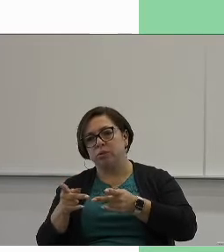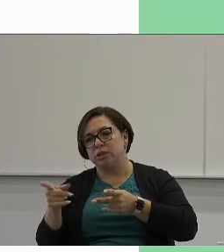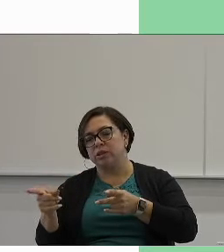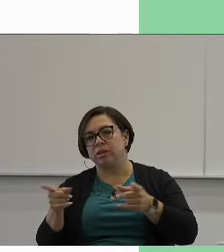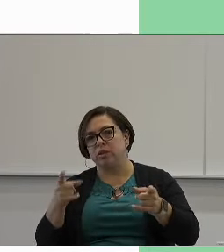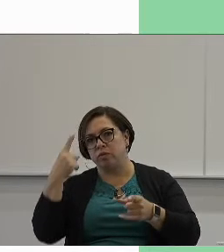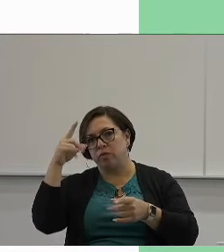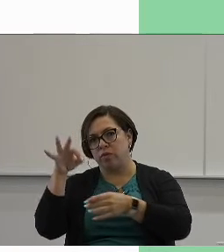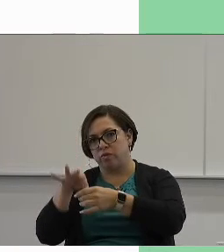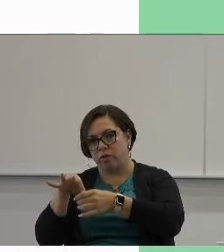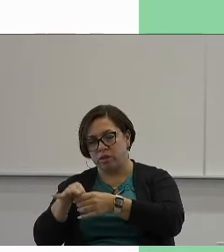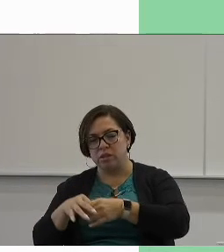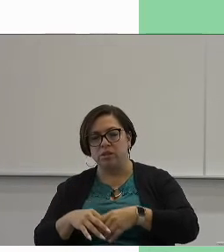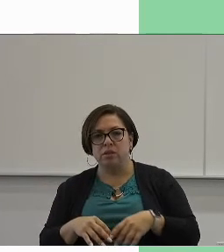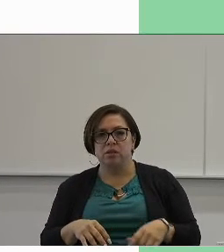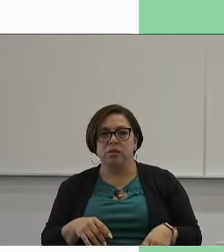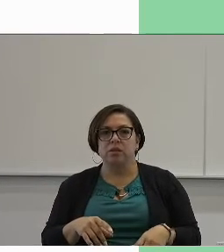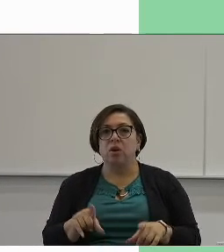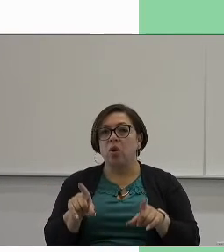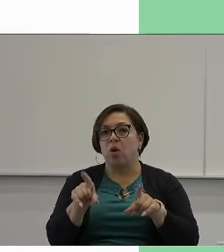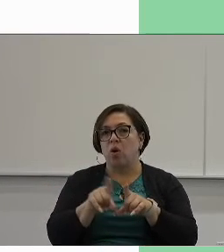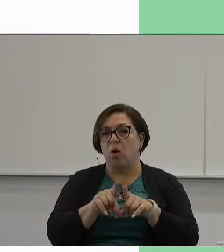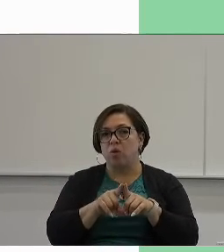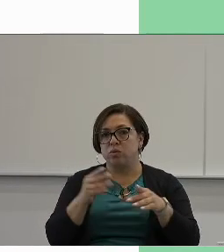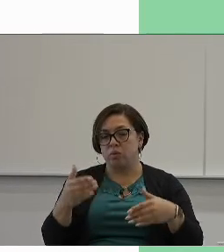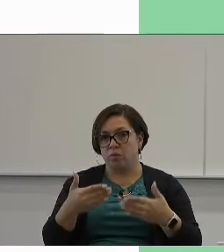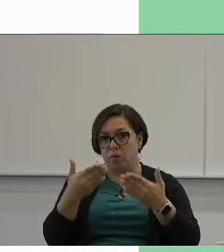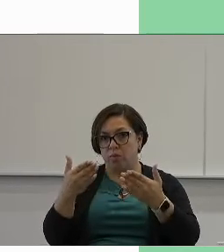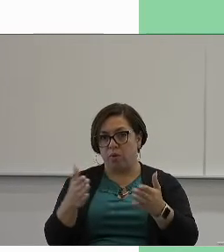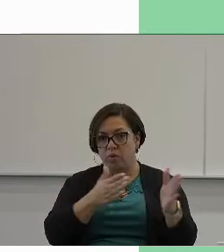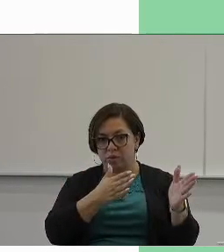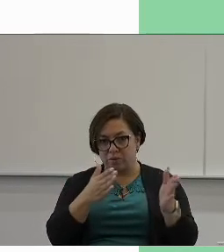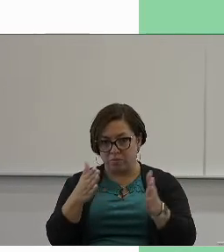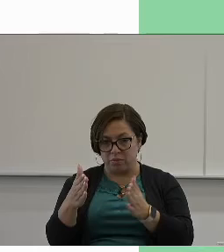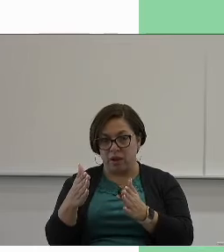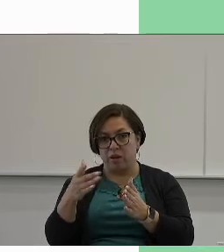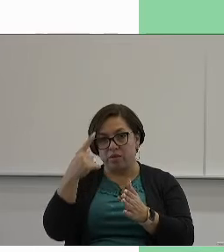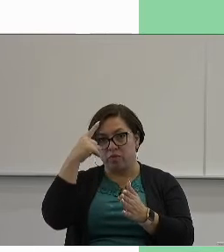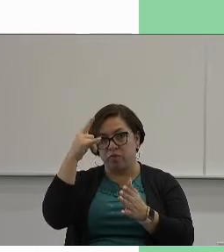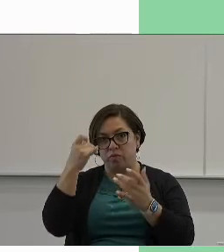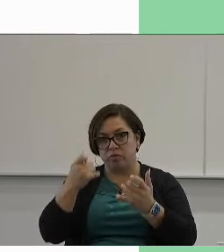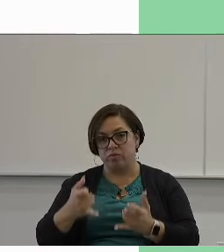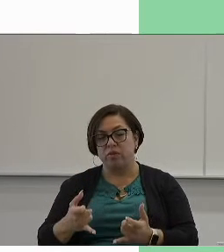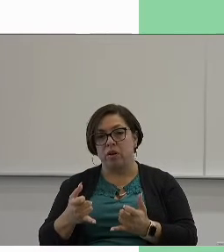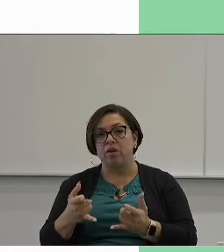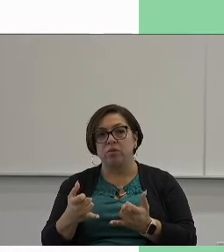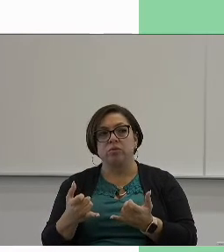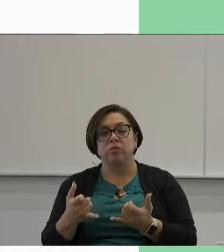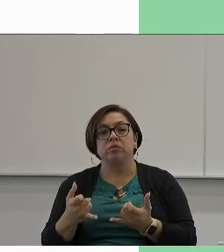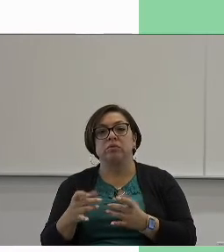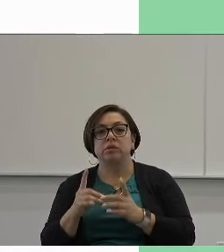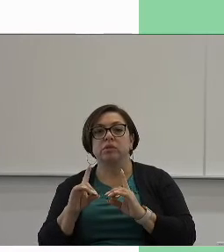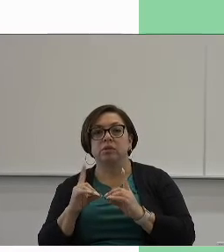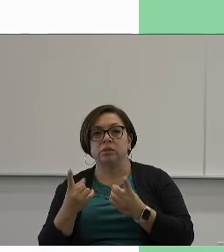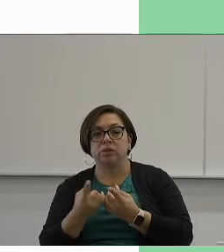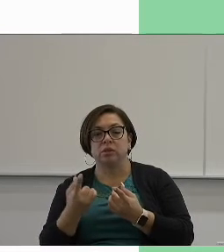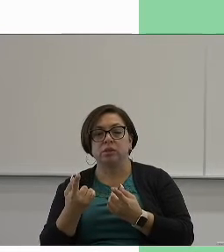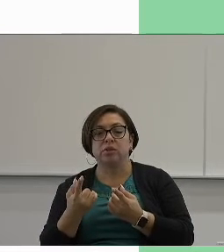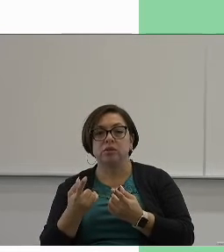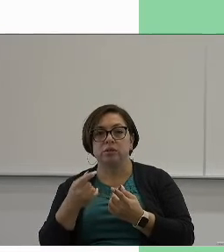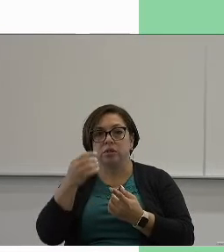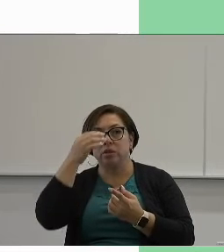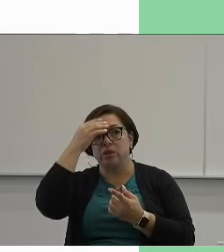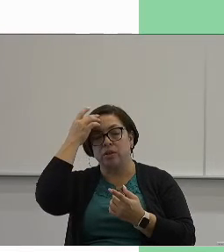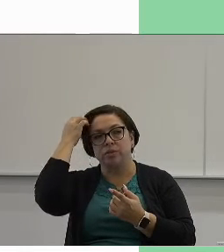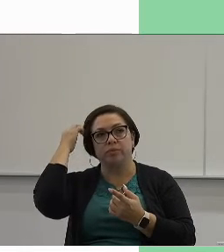basing any of the proposed plans that the committee is putting out on the existing districts. This is not, the charge for the committee was